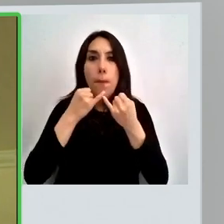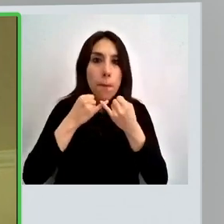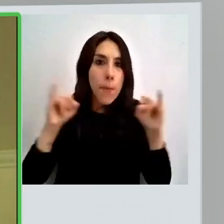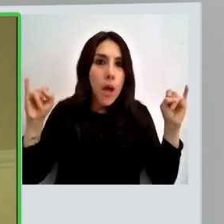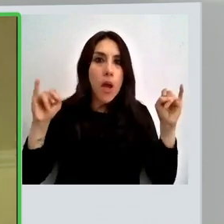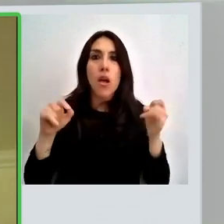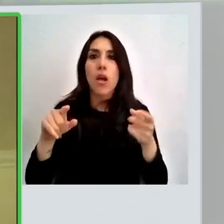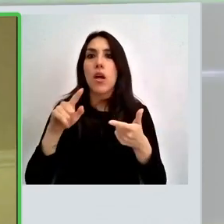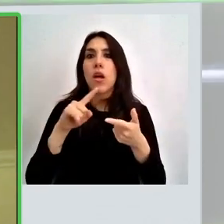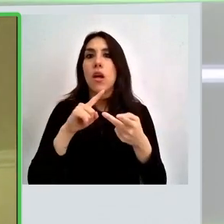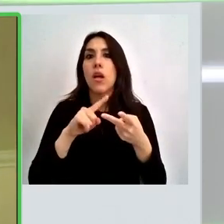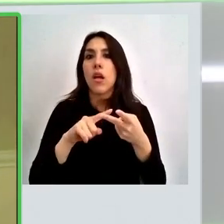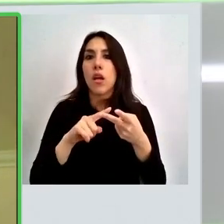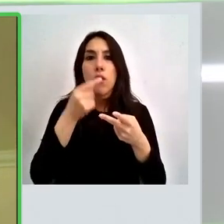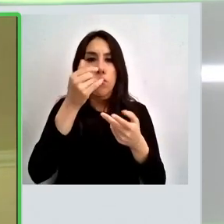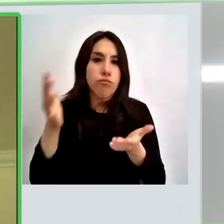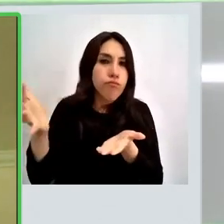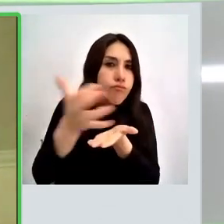When I drafted the bill,